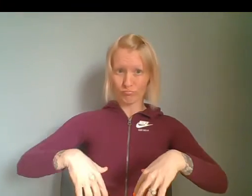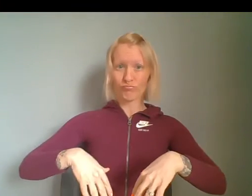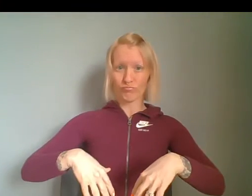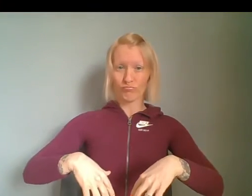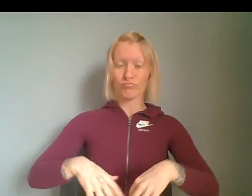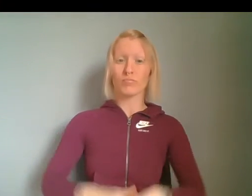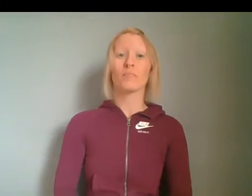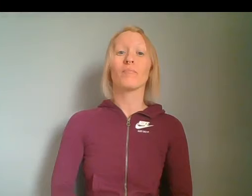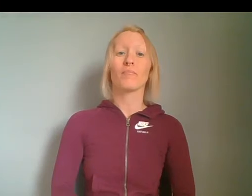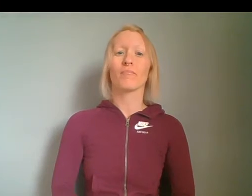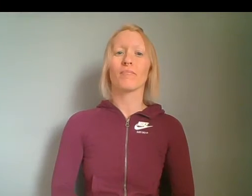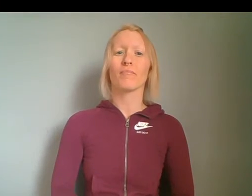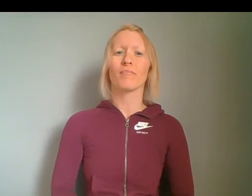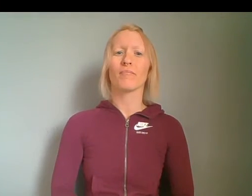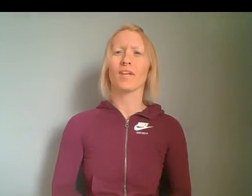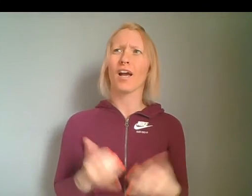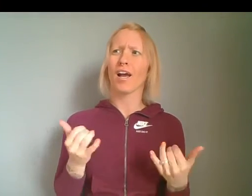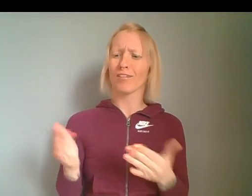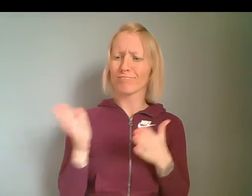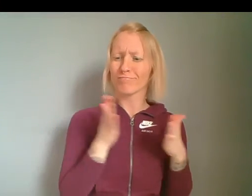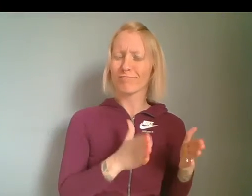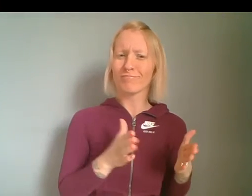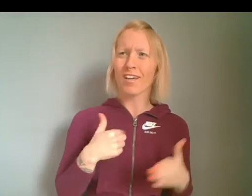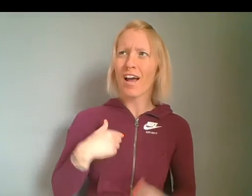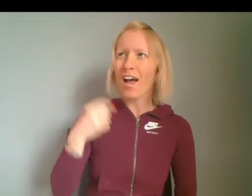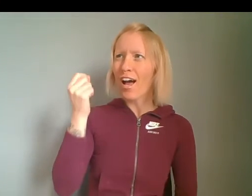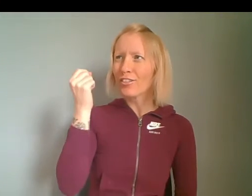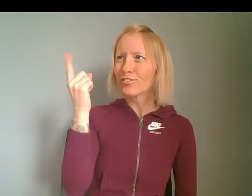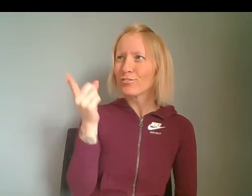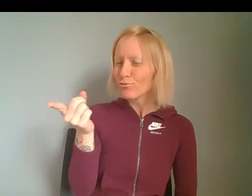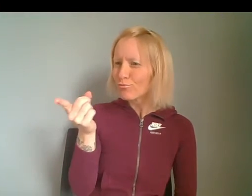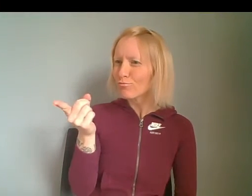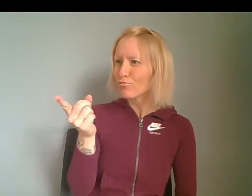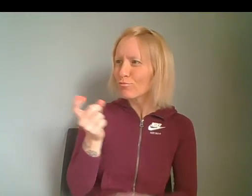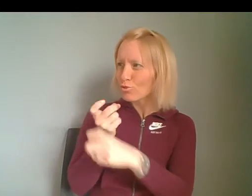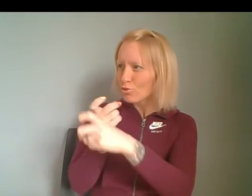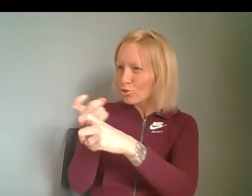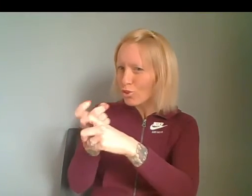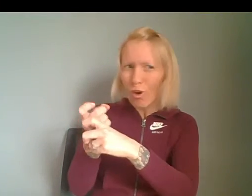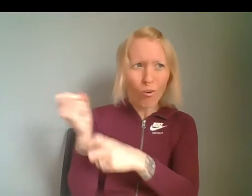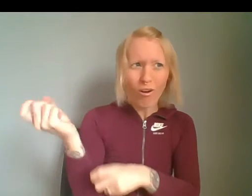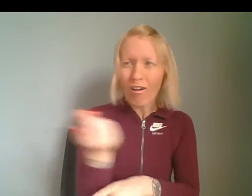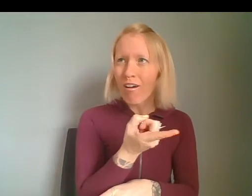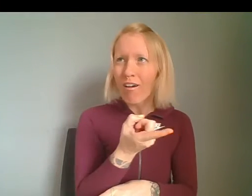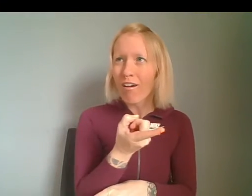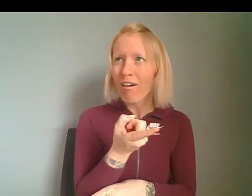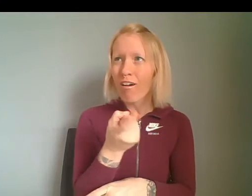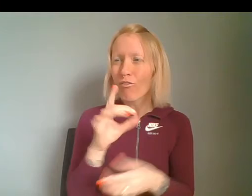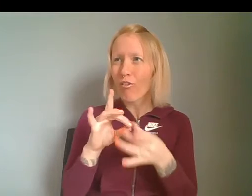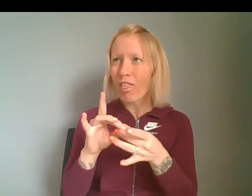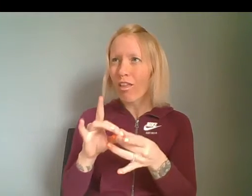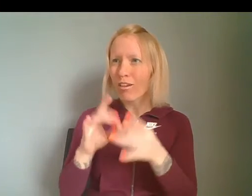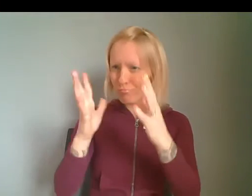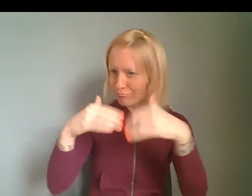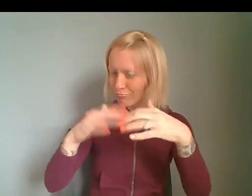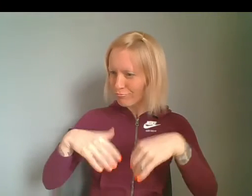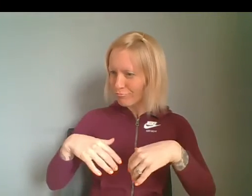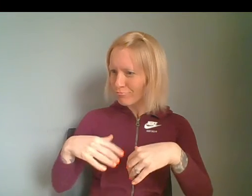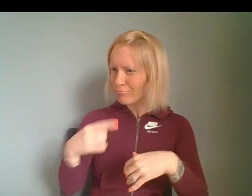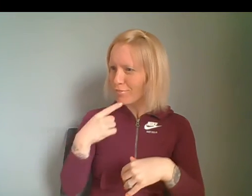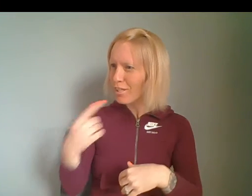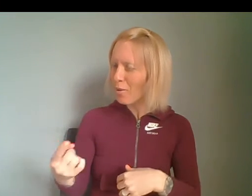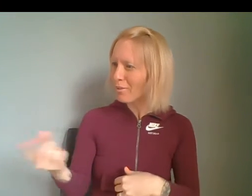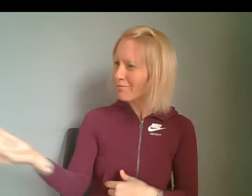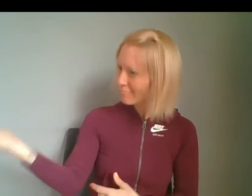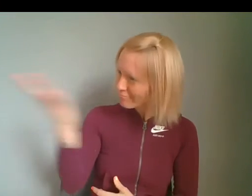have a joke about decomposers. So what is that joke? Who knows that joke? Tell me the joke. Stand